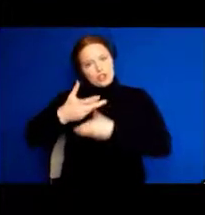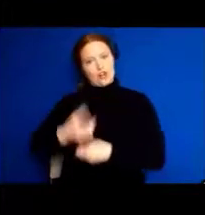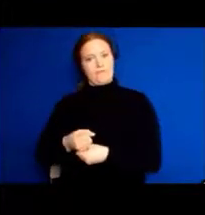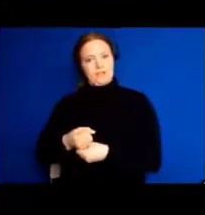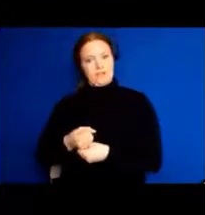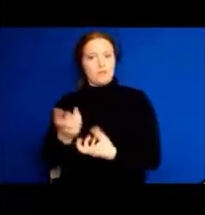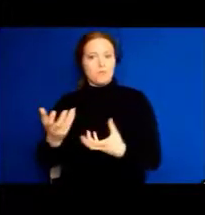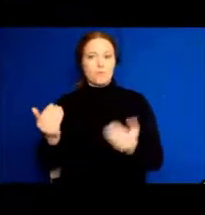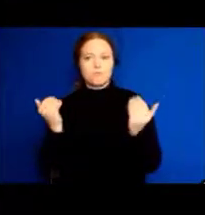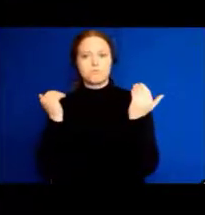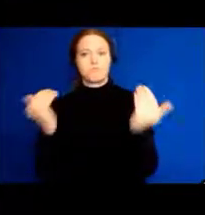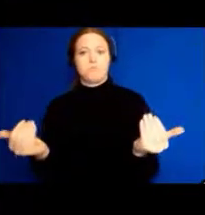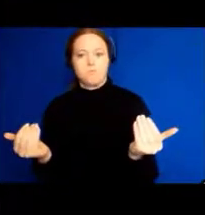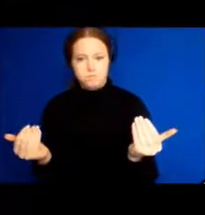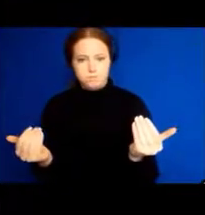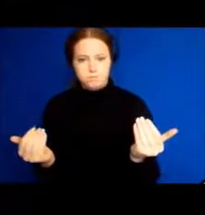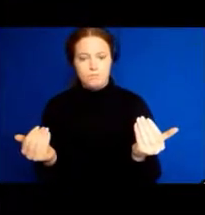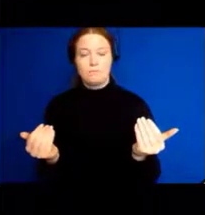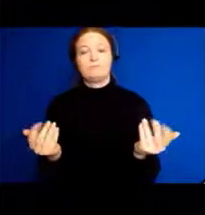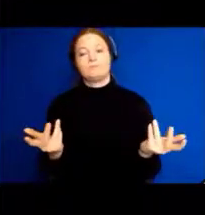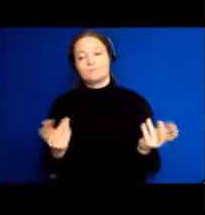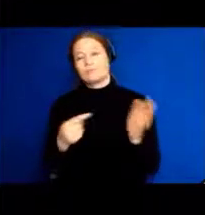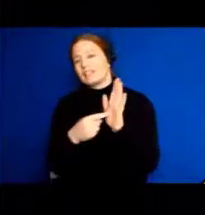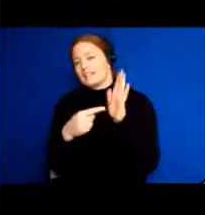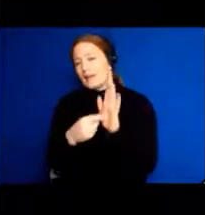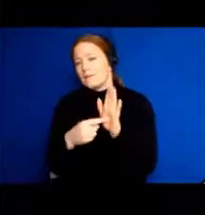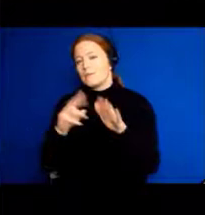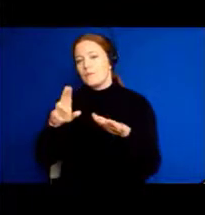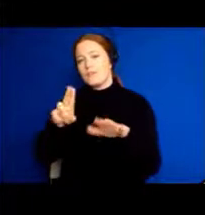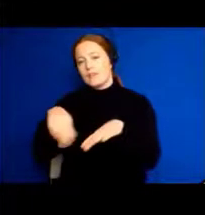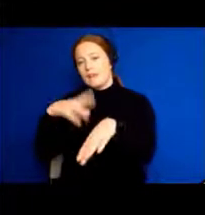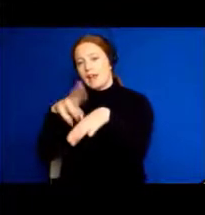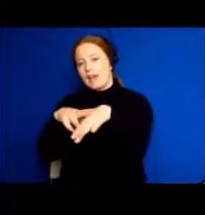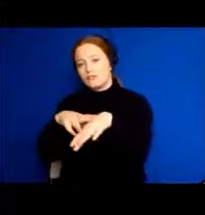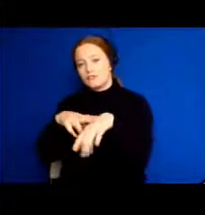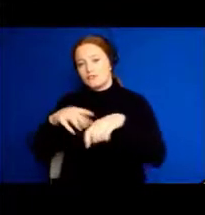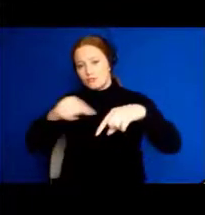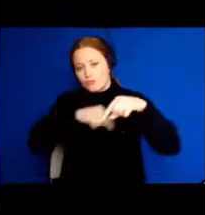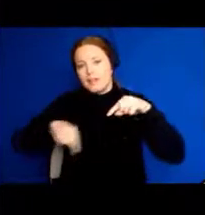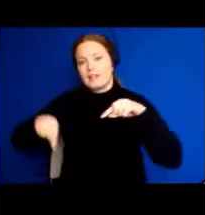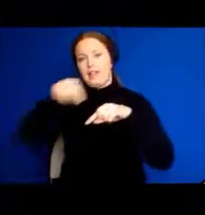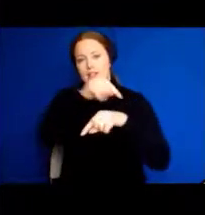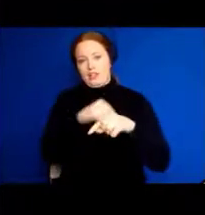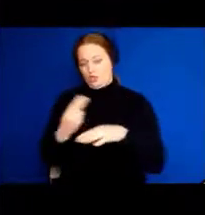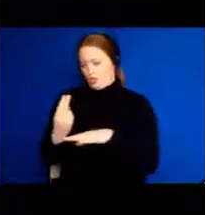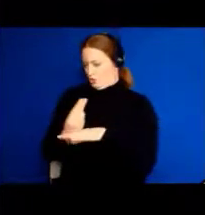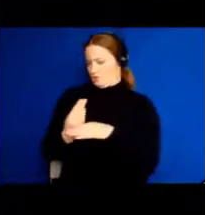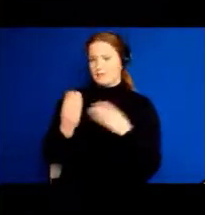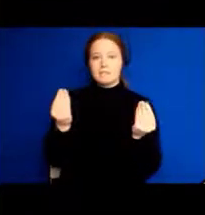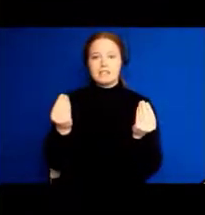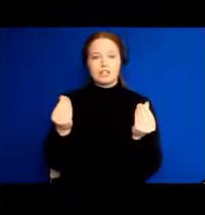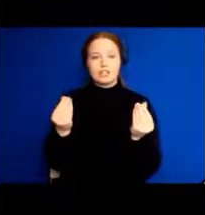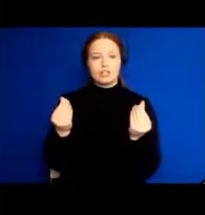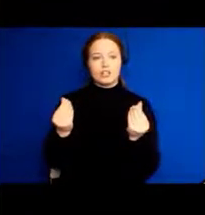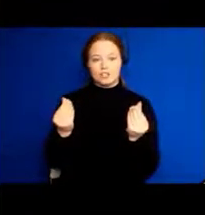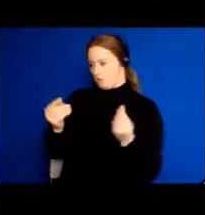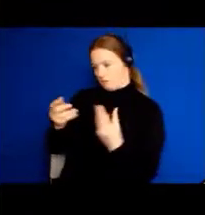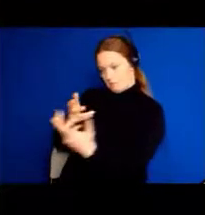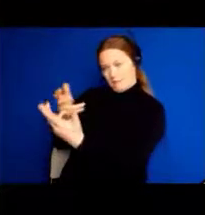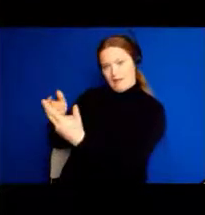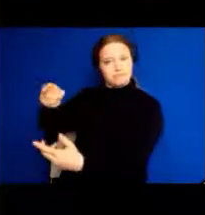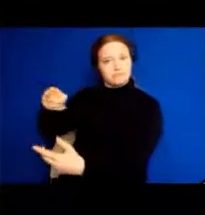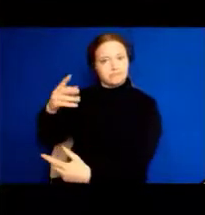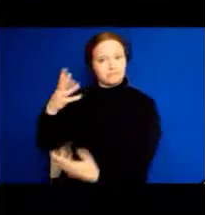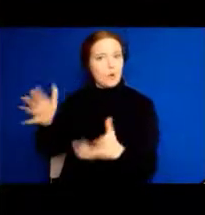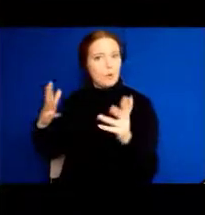that are familiar, such as the natural mandala that I mentioned. I'm just having trouble seeing the bottom of the slide because of